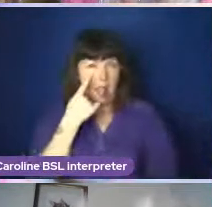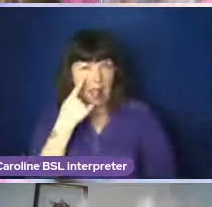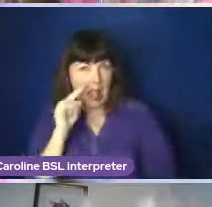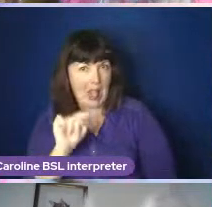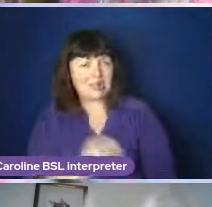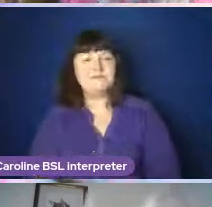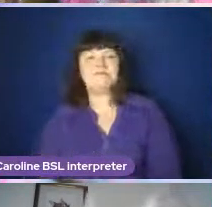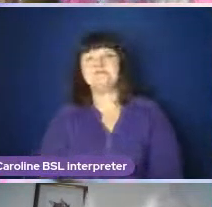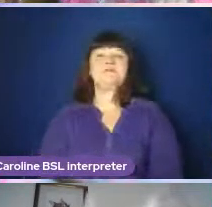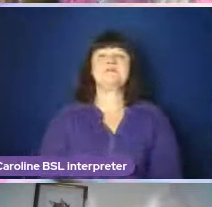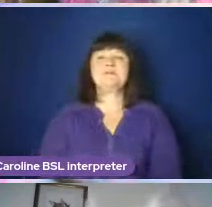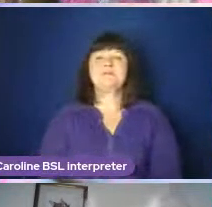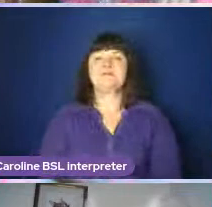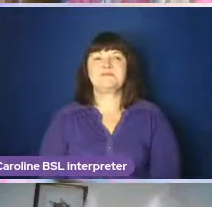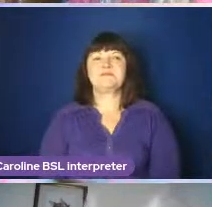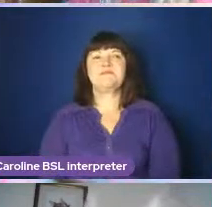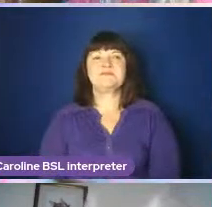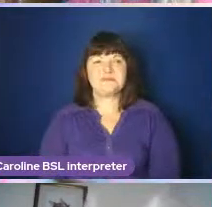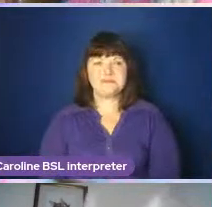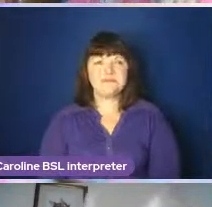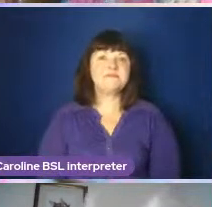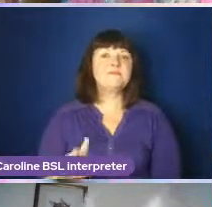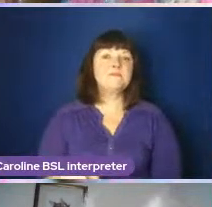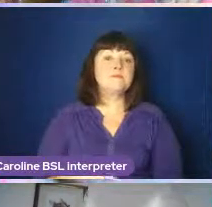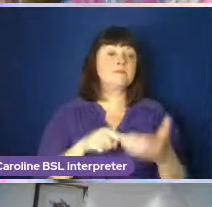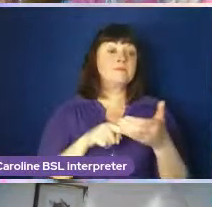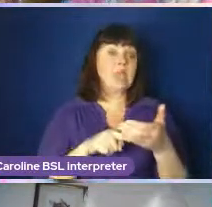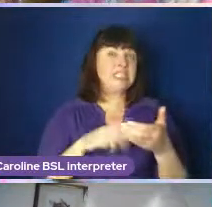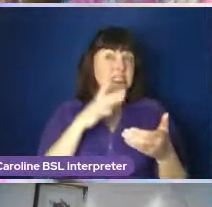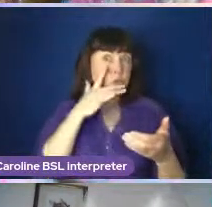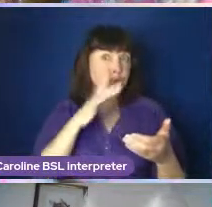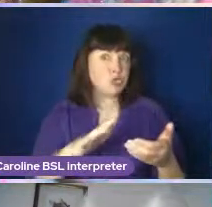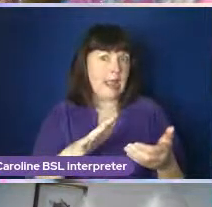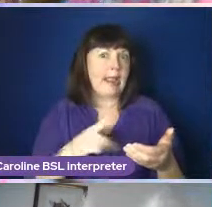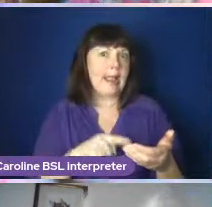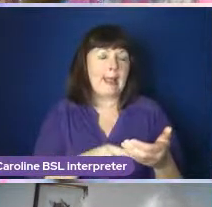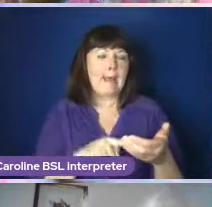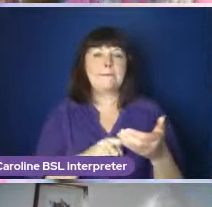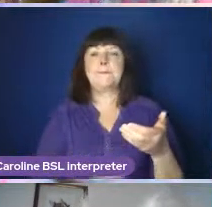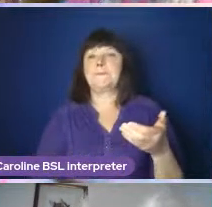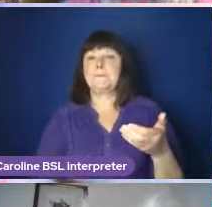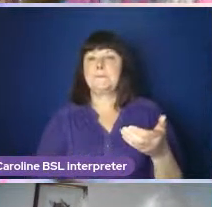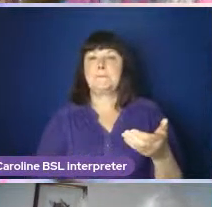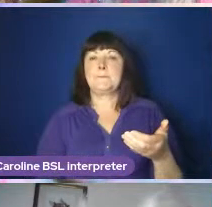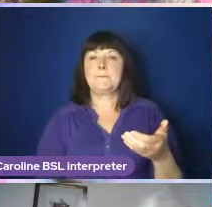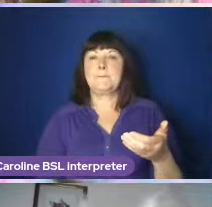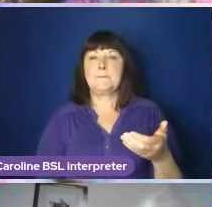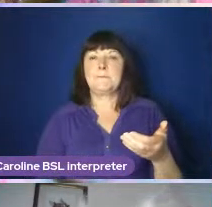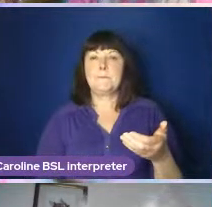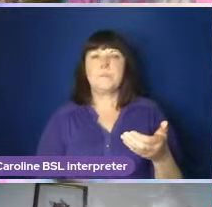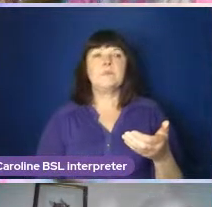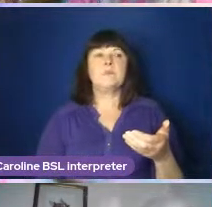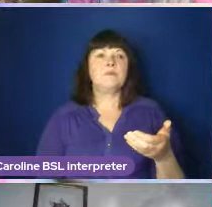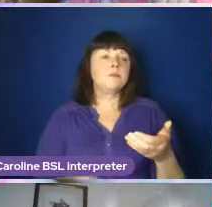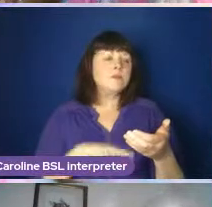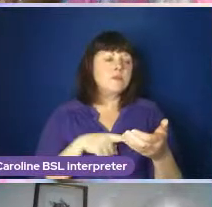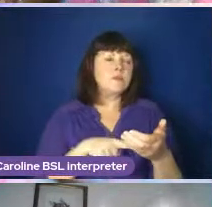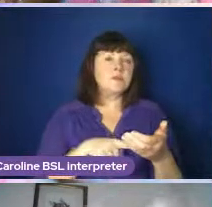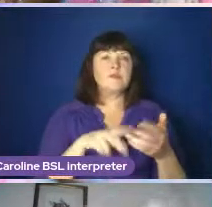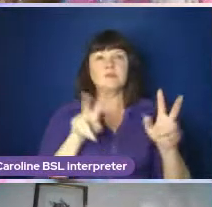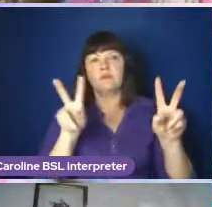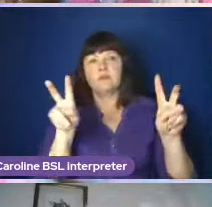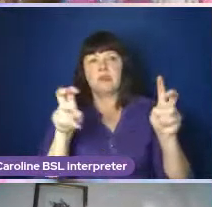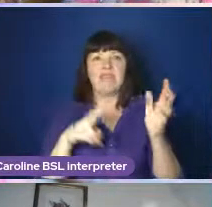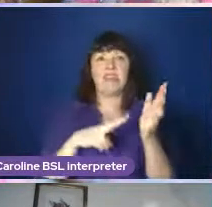Absolutely. Right, I'm just going to check my phone and see. I'm going to refer to them as VIPs,